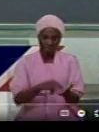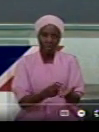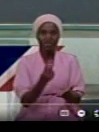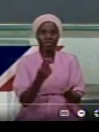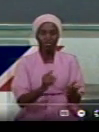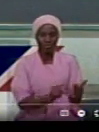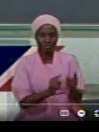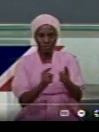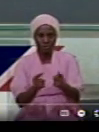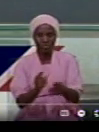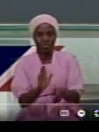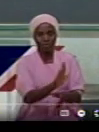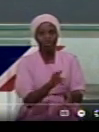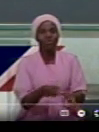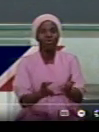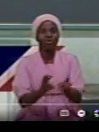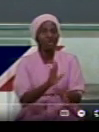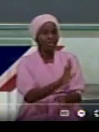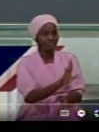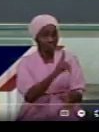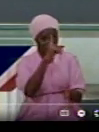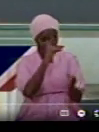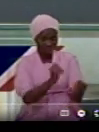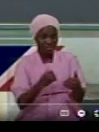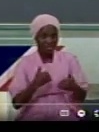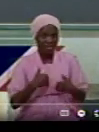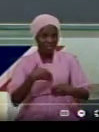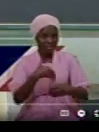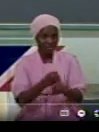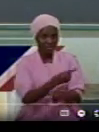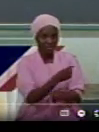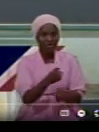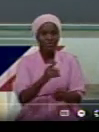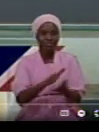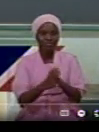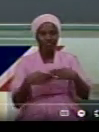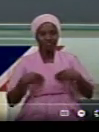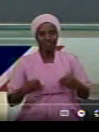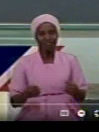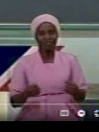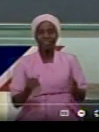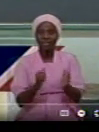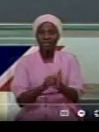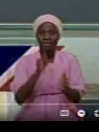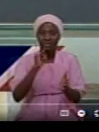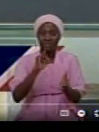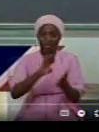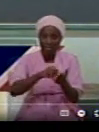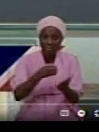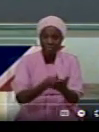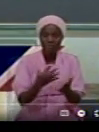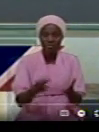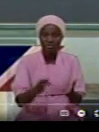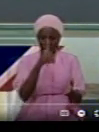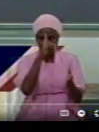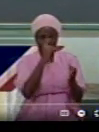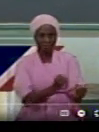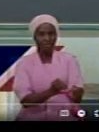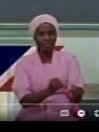Thy faith has made thee whole." That's the evidence of the faith. When Christ